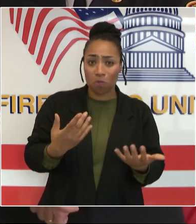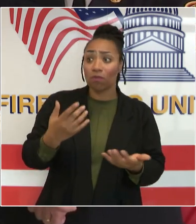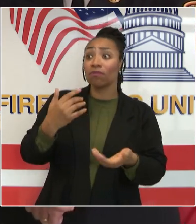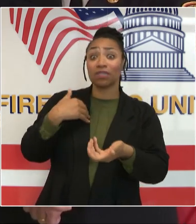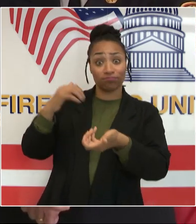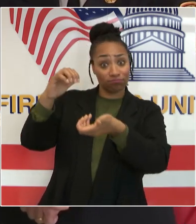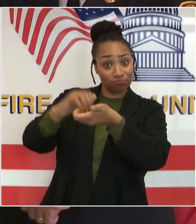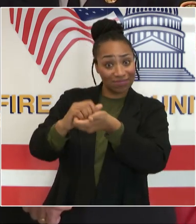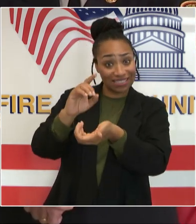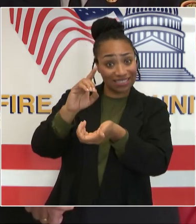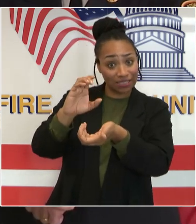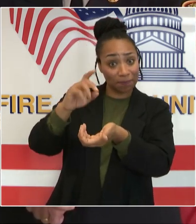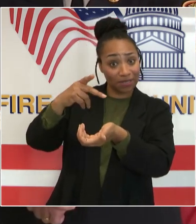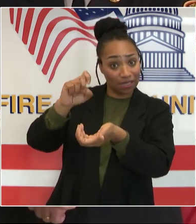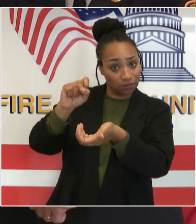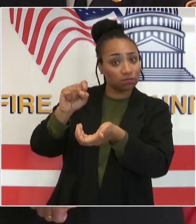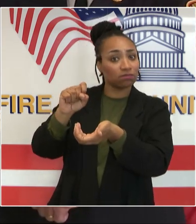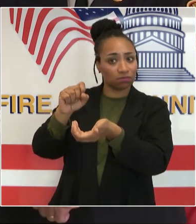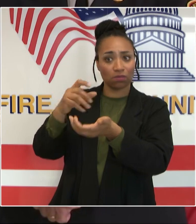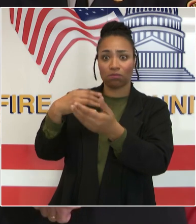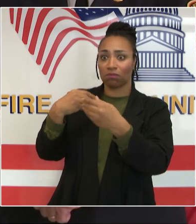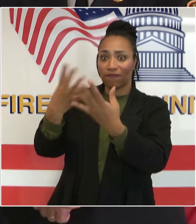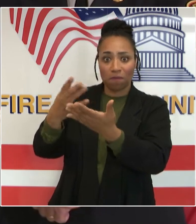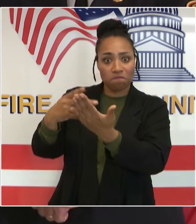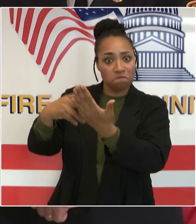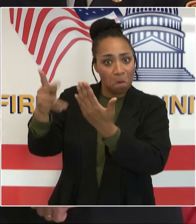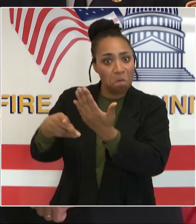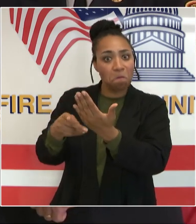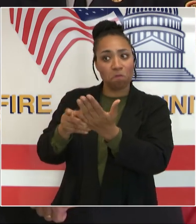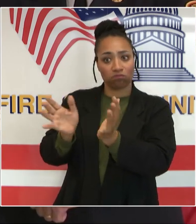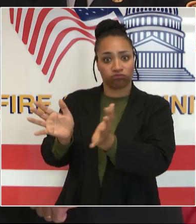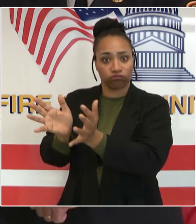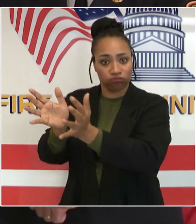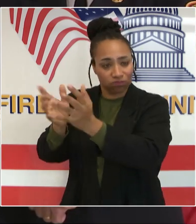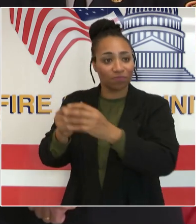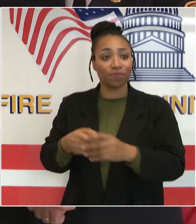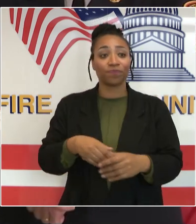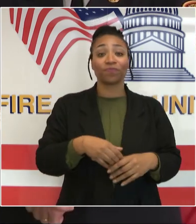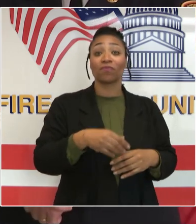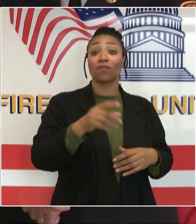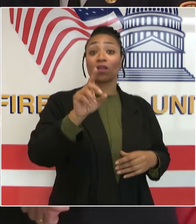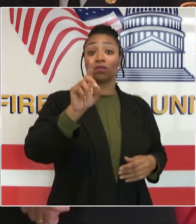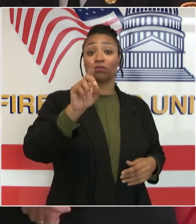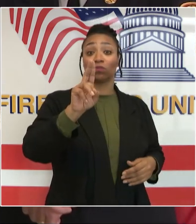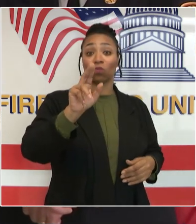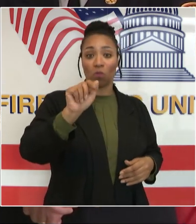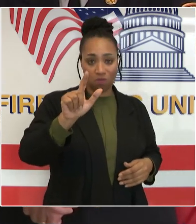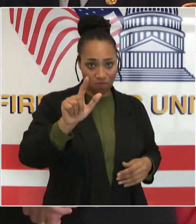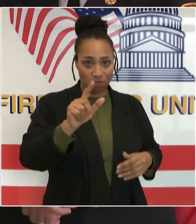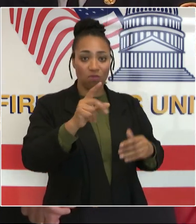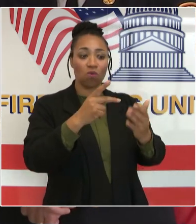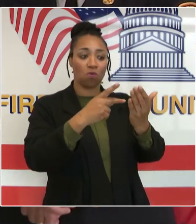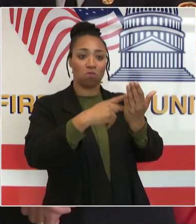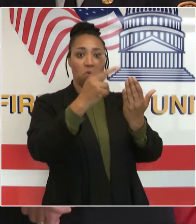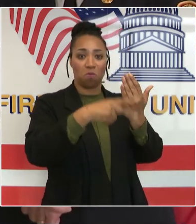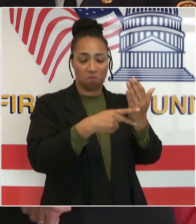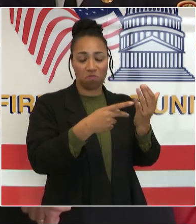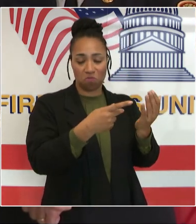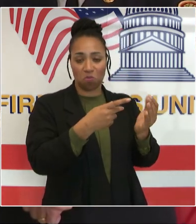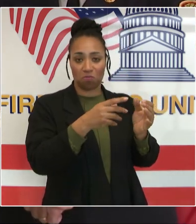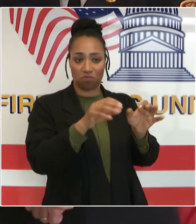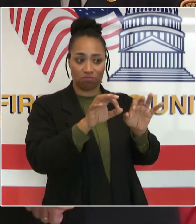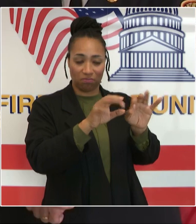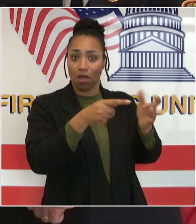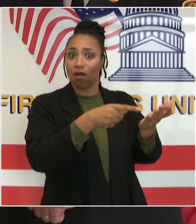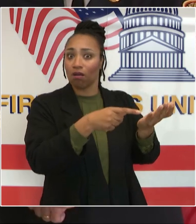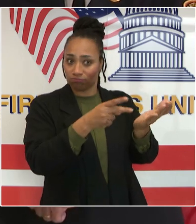earlier, dual enrollment pathways toward in-demand careers. In 2023, we became partners in the mayor's new